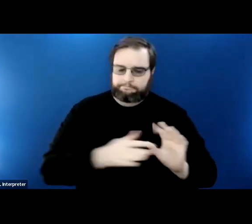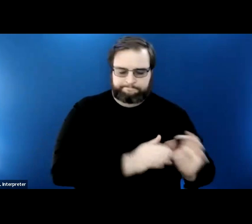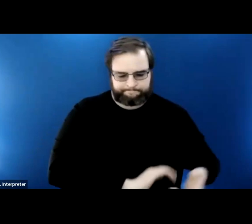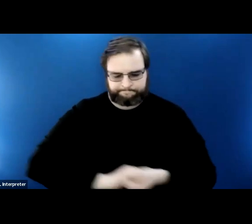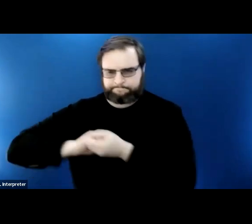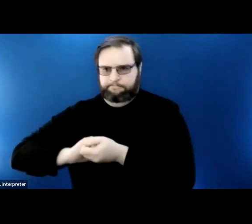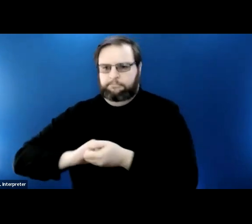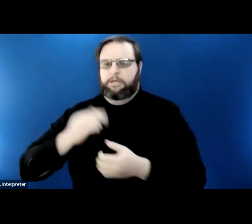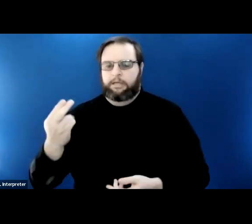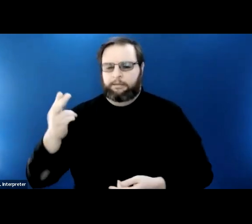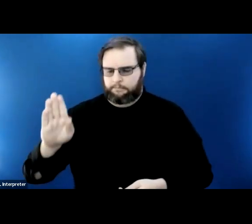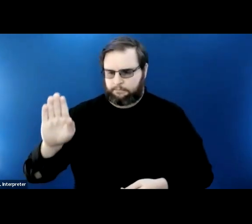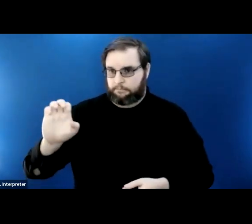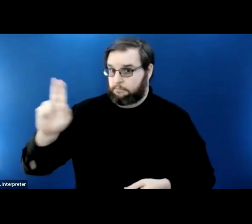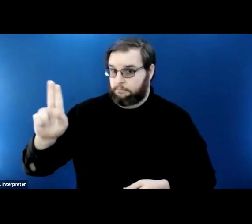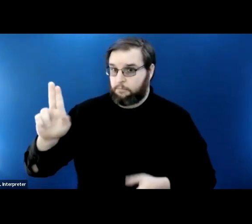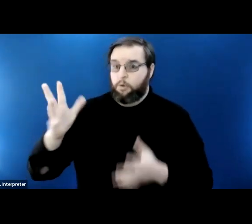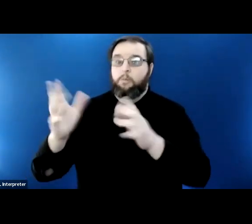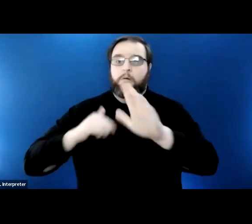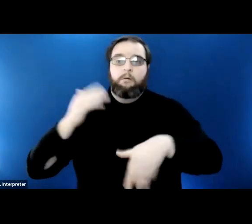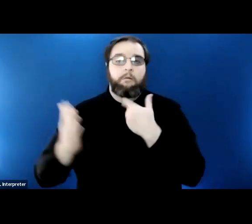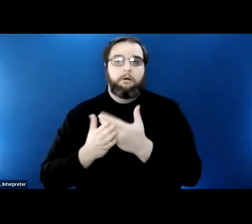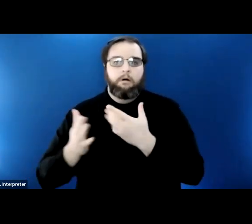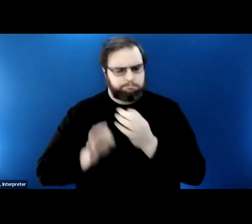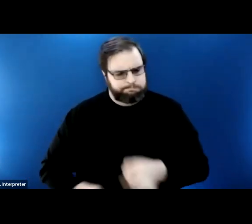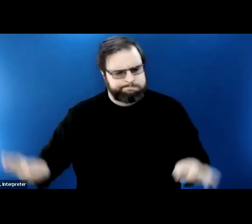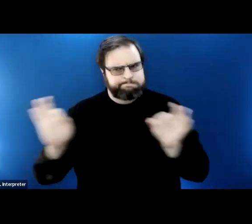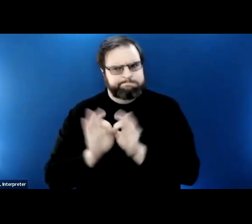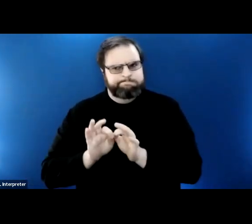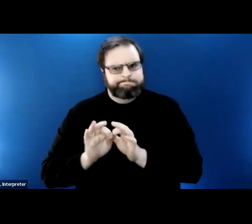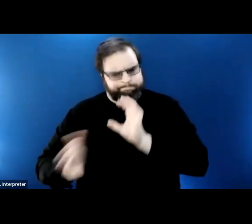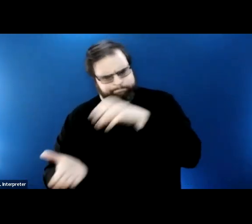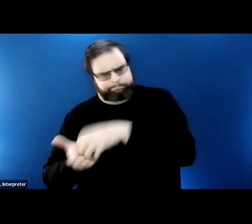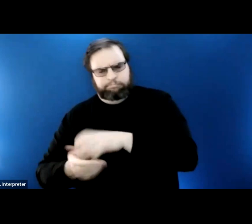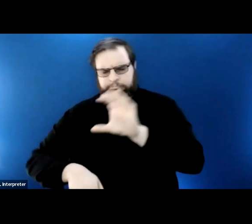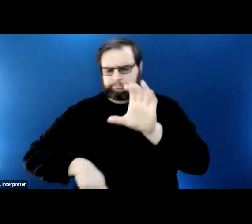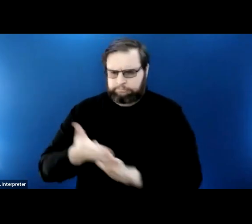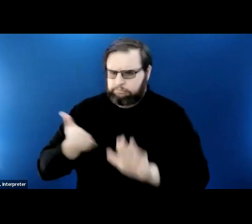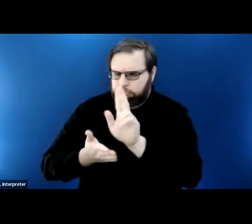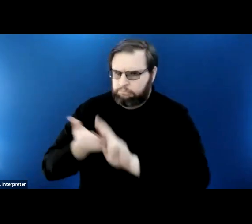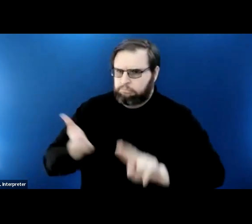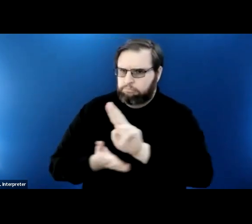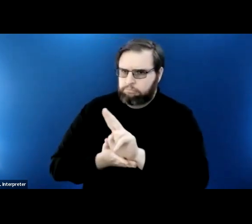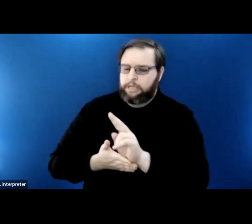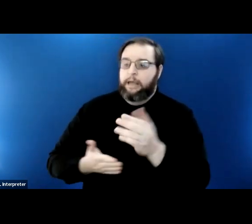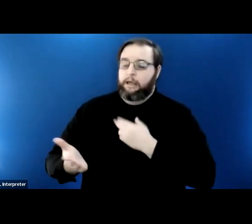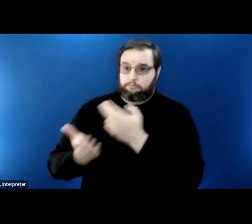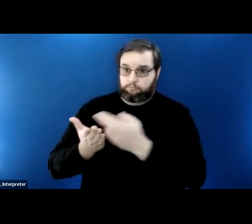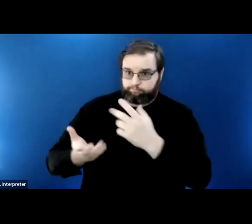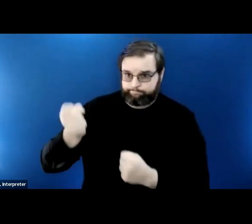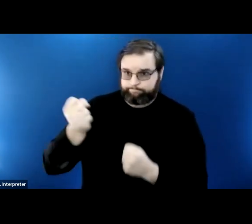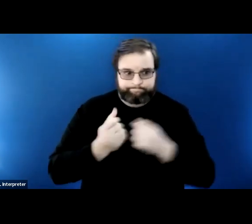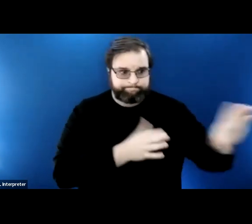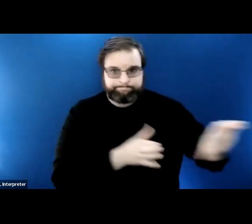HBCUs, and to ensure that these vital institutions of higher learning have the resources and support they need to continue